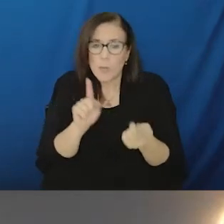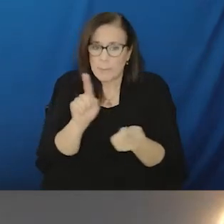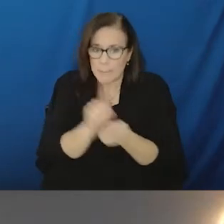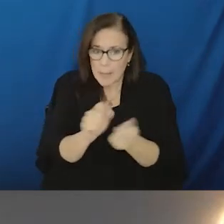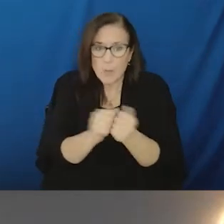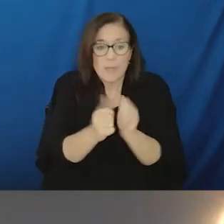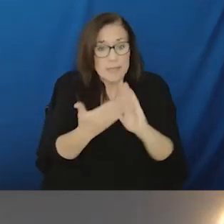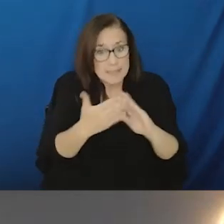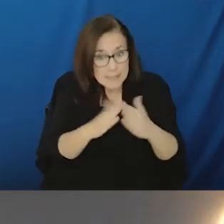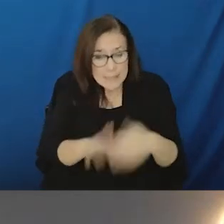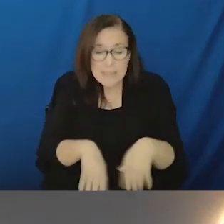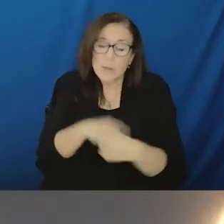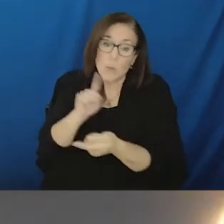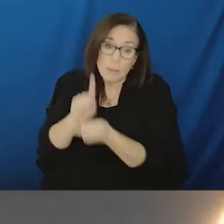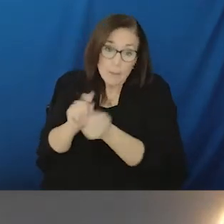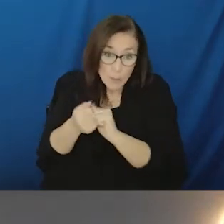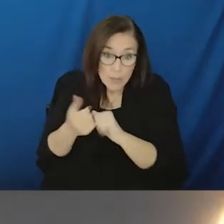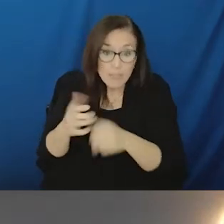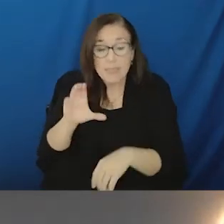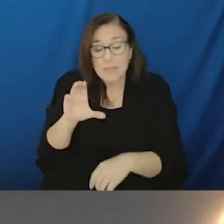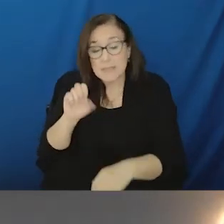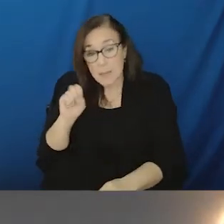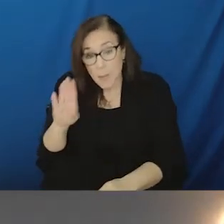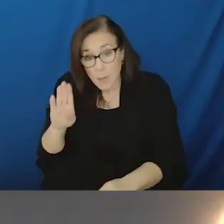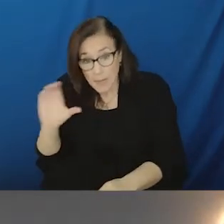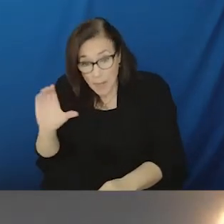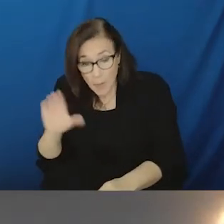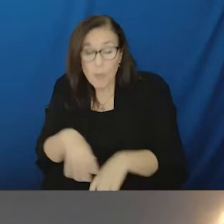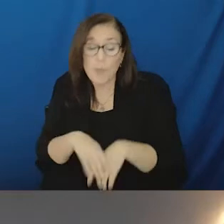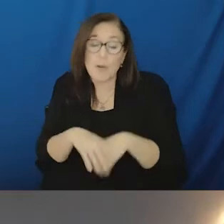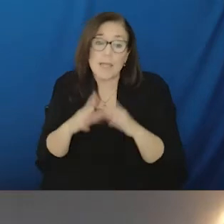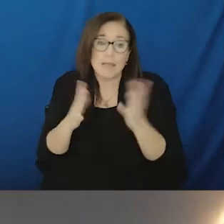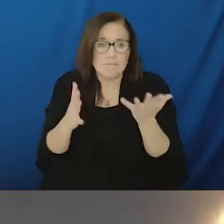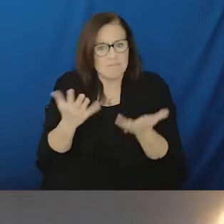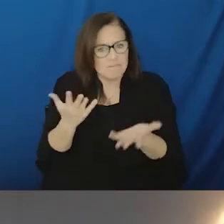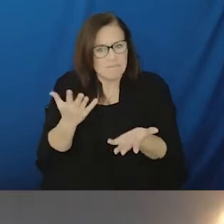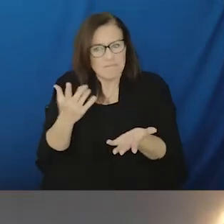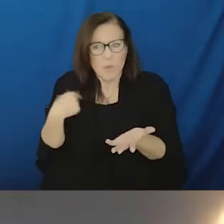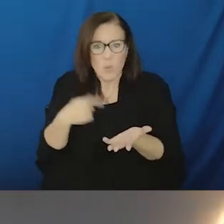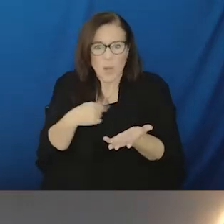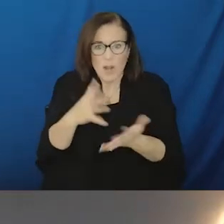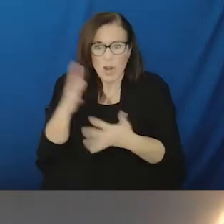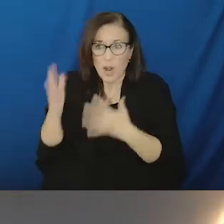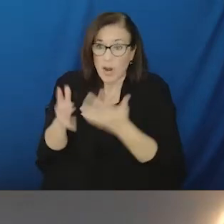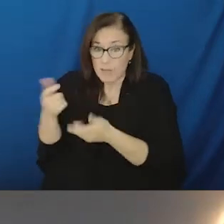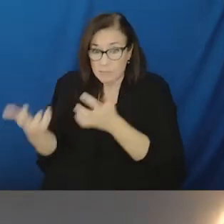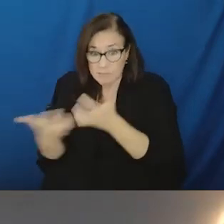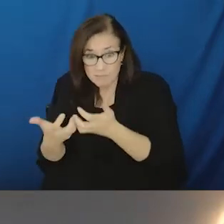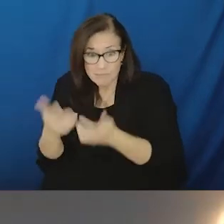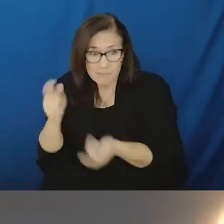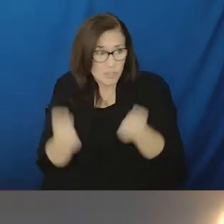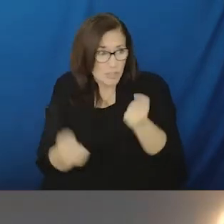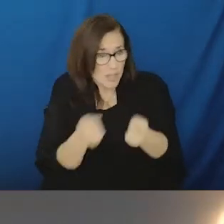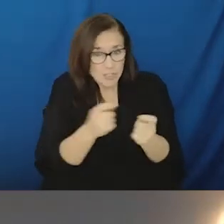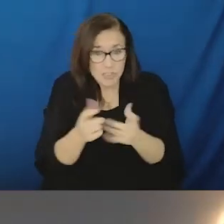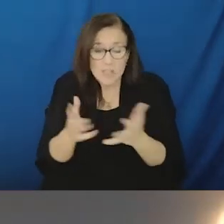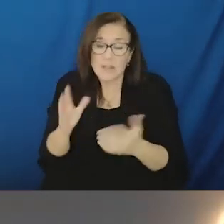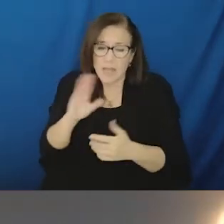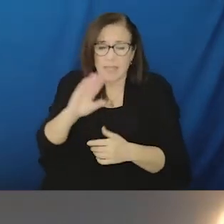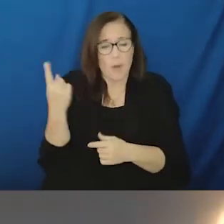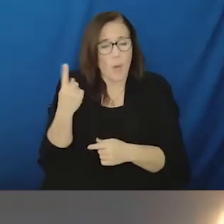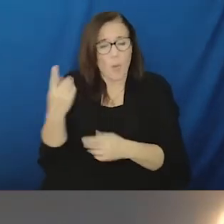We're just, changes keep coming along, and we are really kept up to breast on any changes